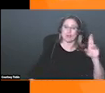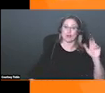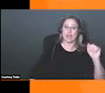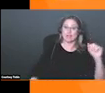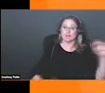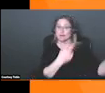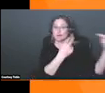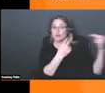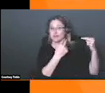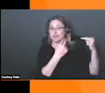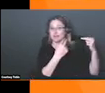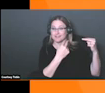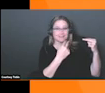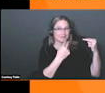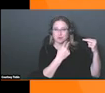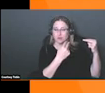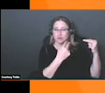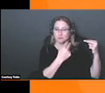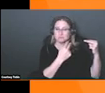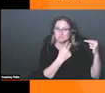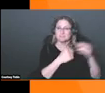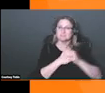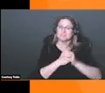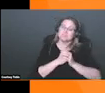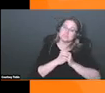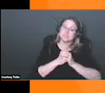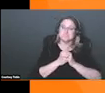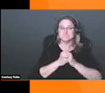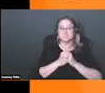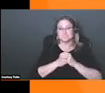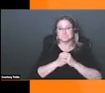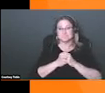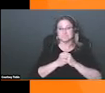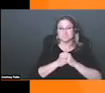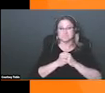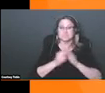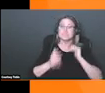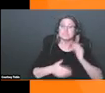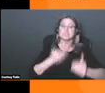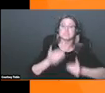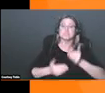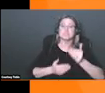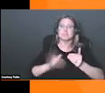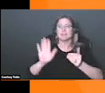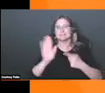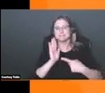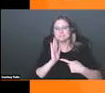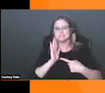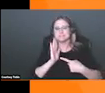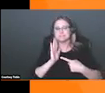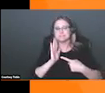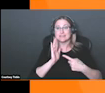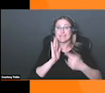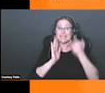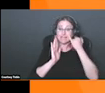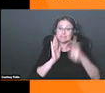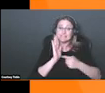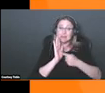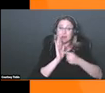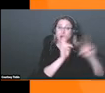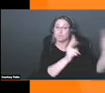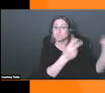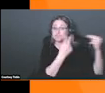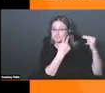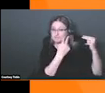yourself. You want to just keep things, going. You don't want to, I mean, sometimes drawing attention to yourself can work in your